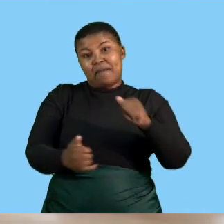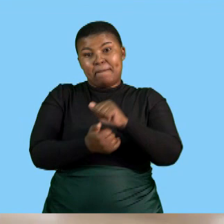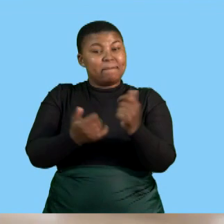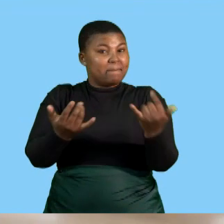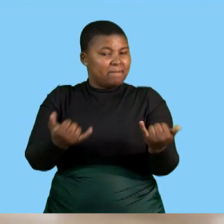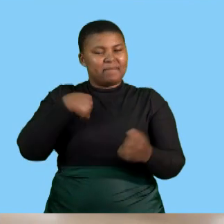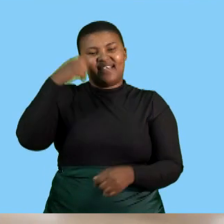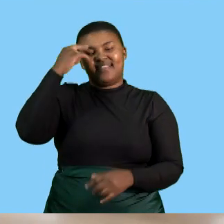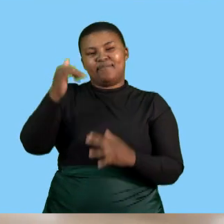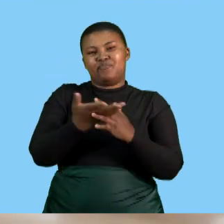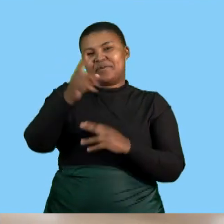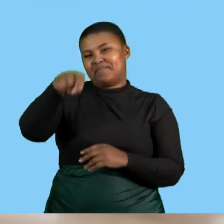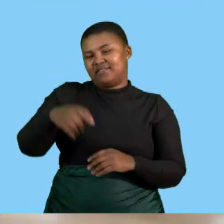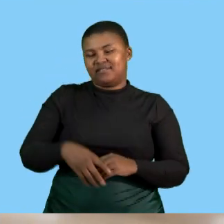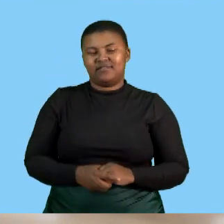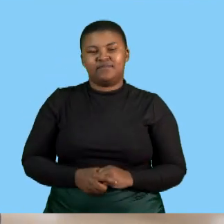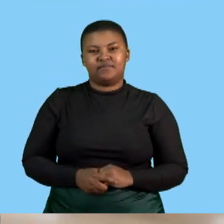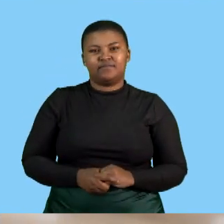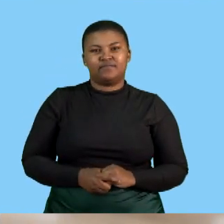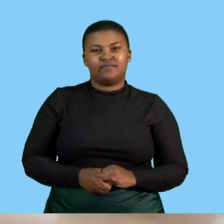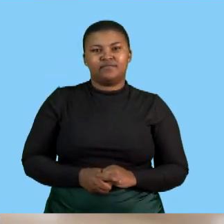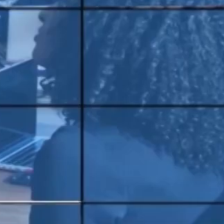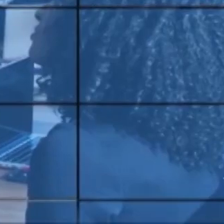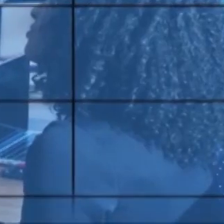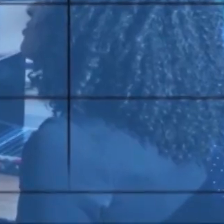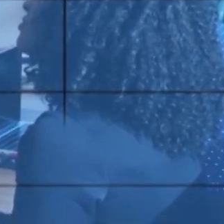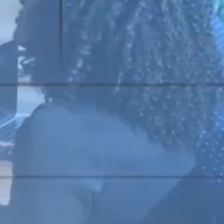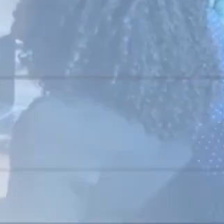Now, before we wrap up, I think we should take a short break.